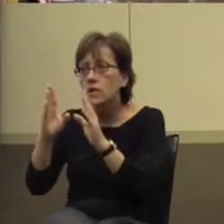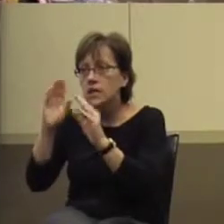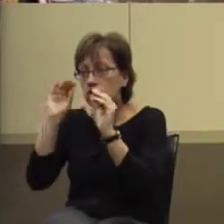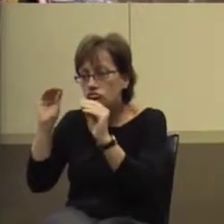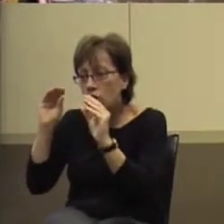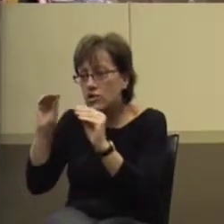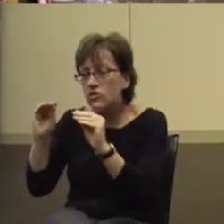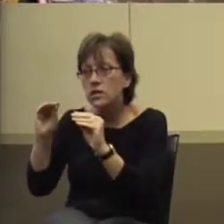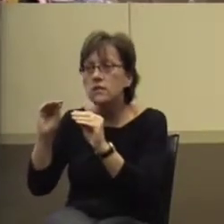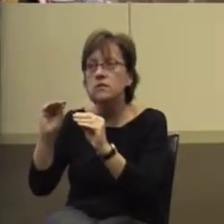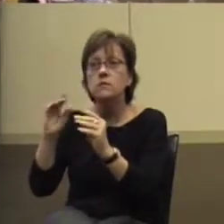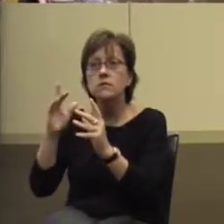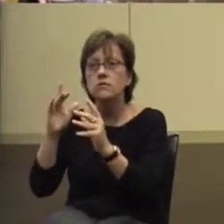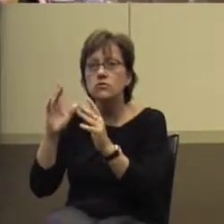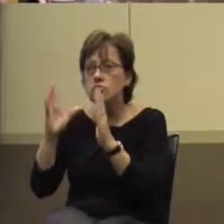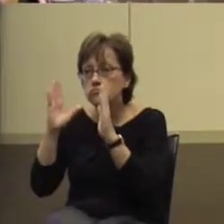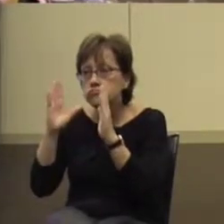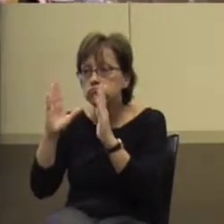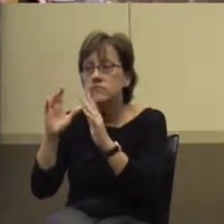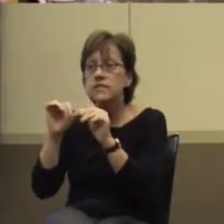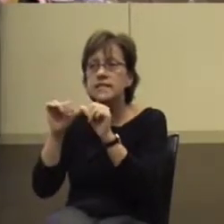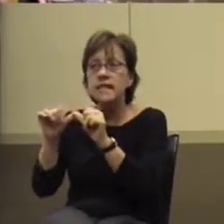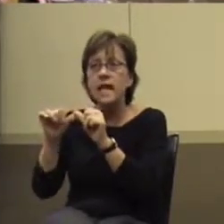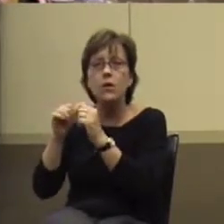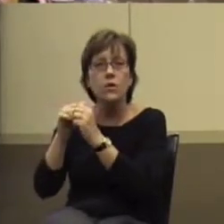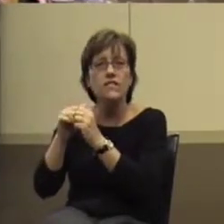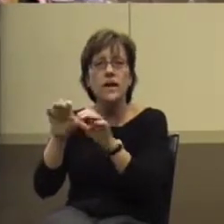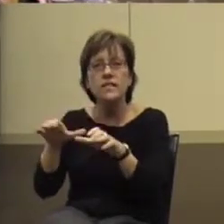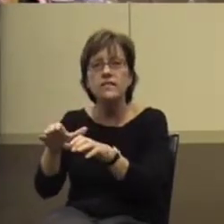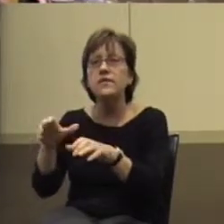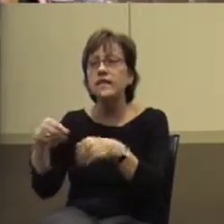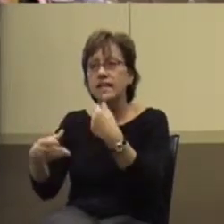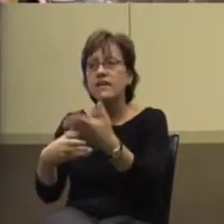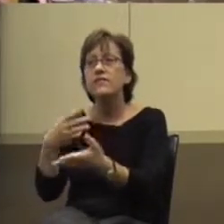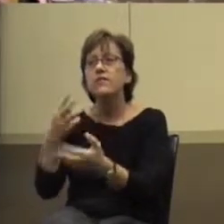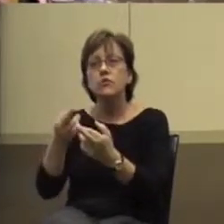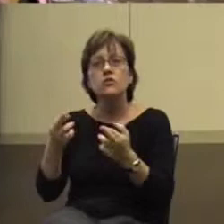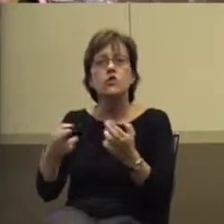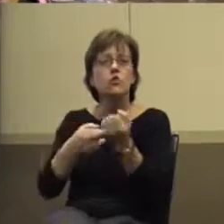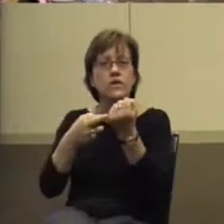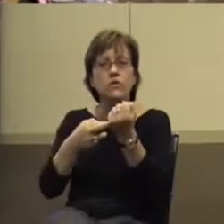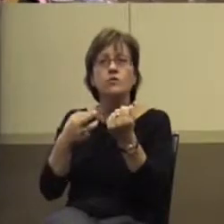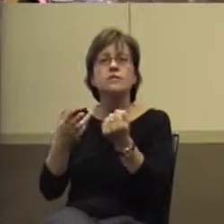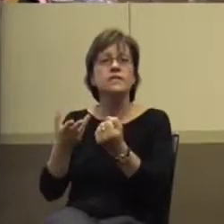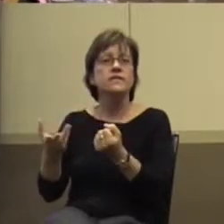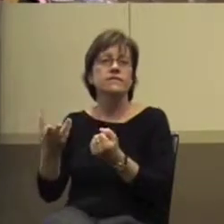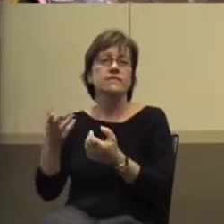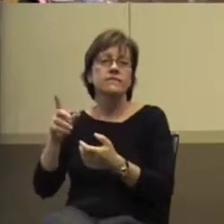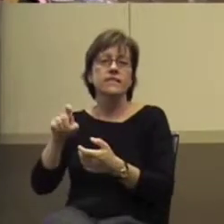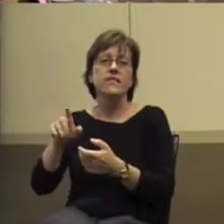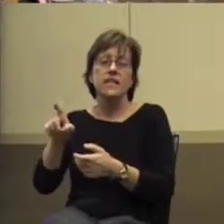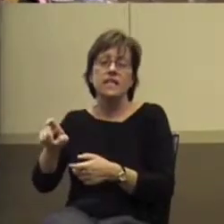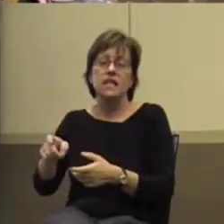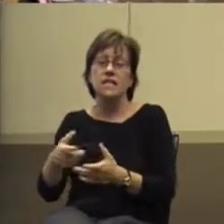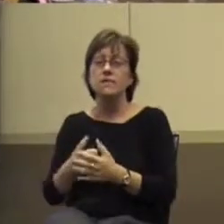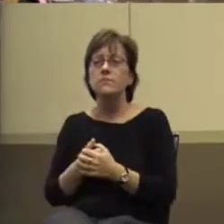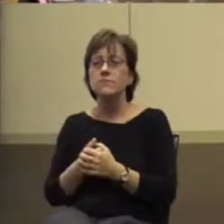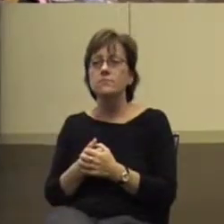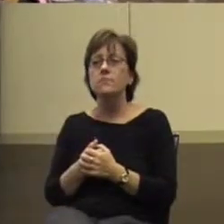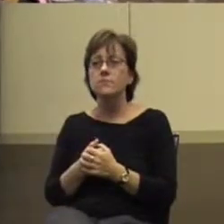more instruction on staying with the activity, and to be able to supply the resource or the reinforcers. Yeah.